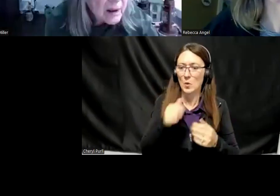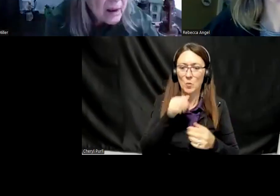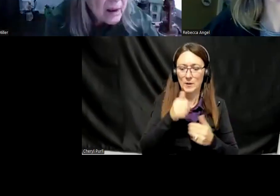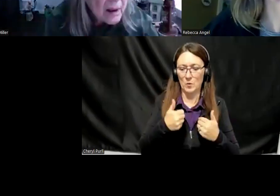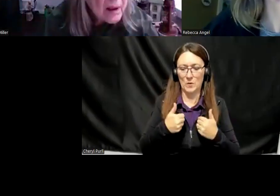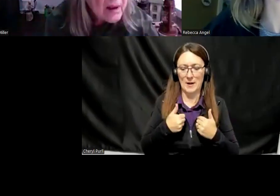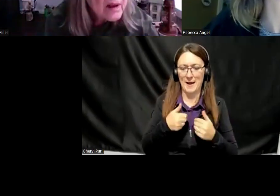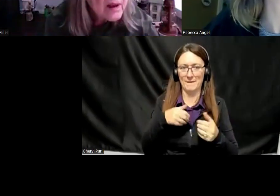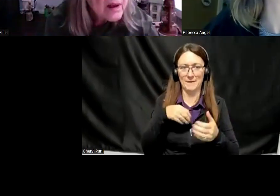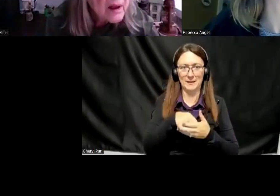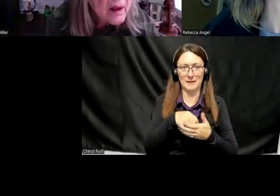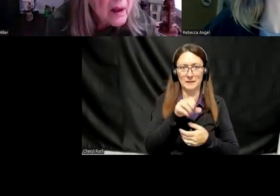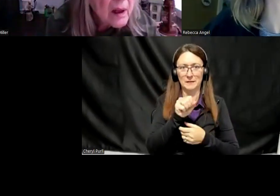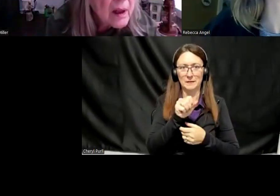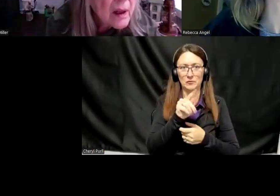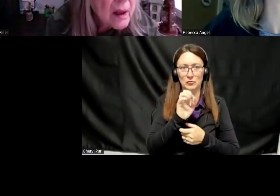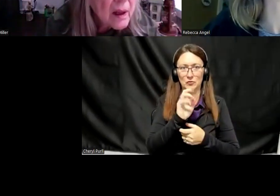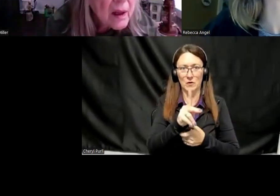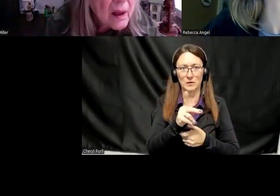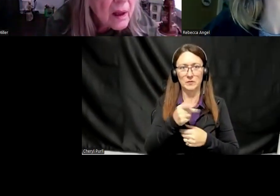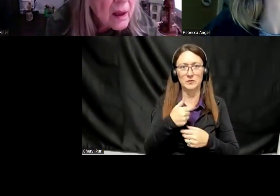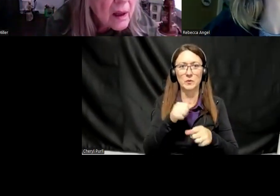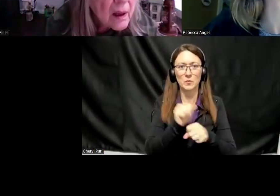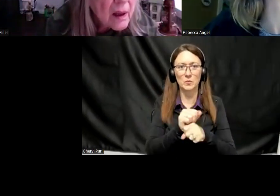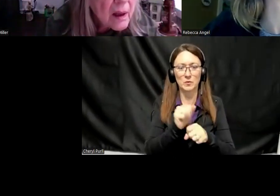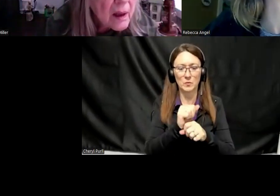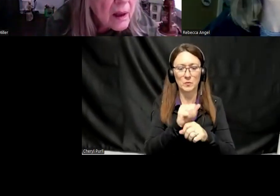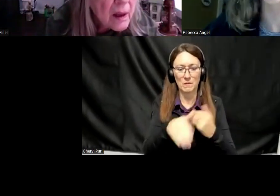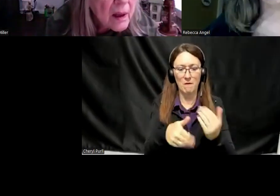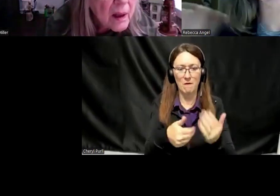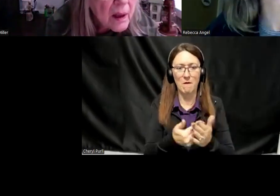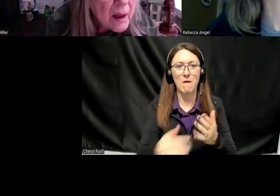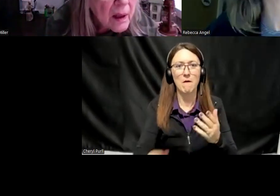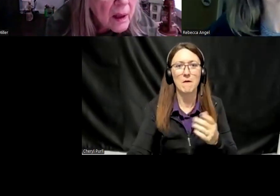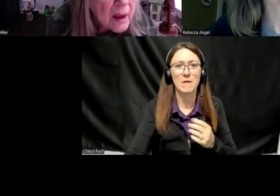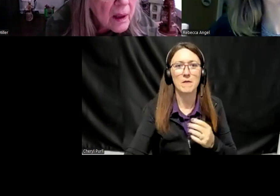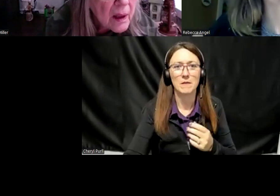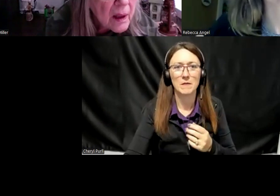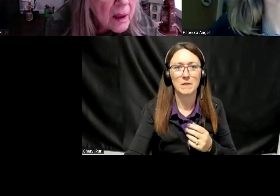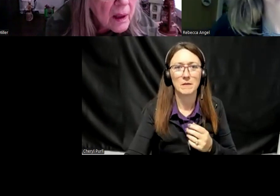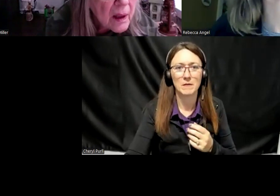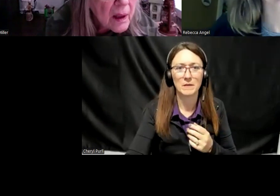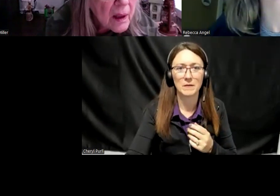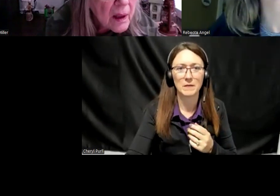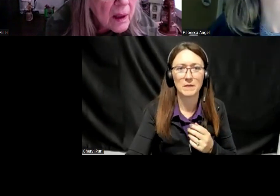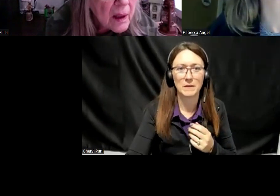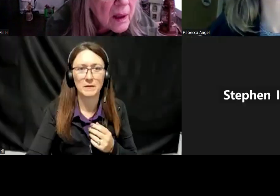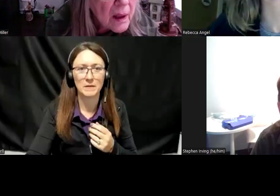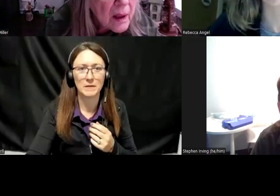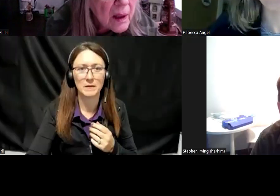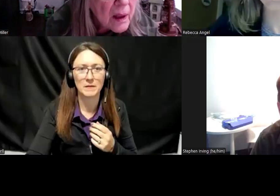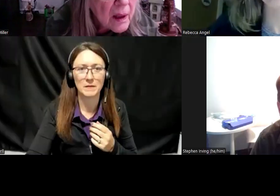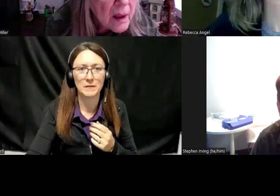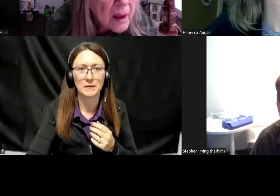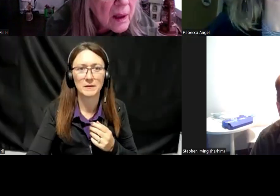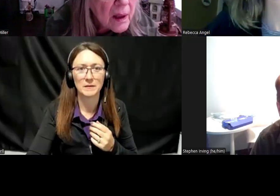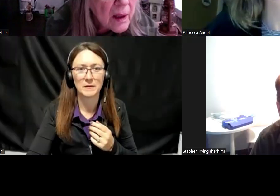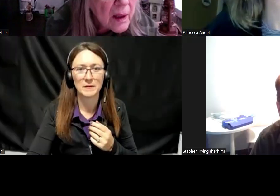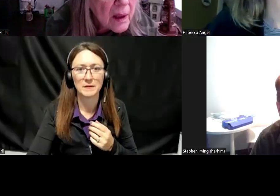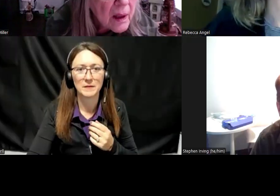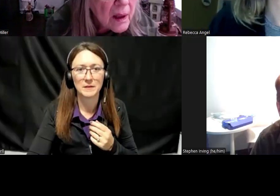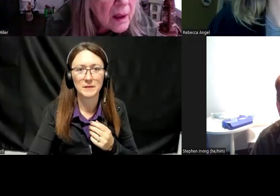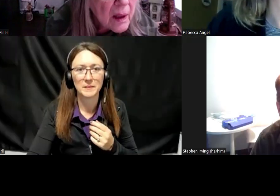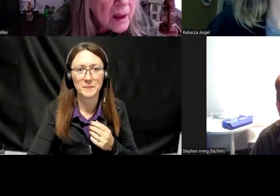for you. We work with all of the hearing aid manufacturers in Canada. There's like five